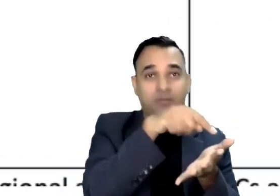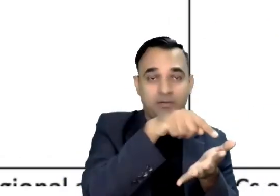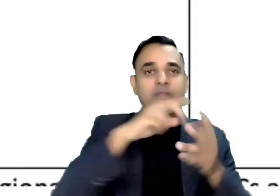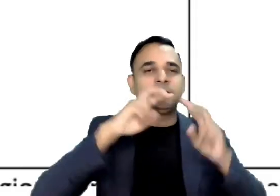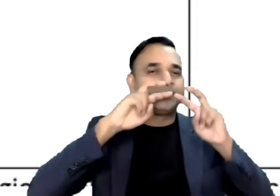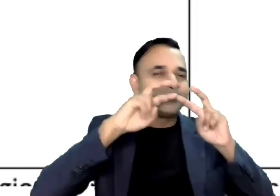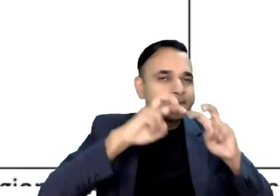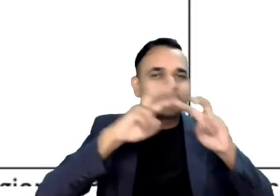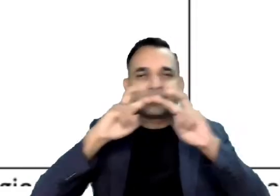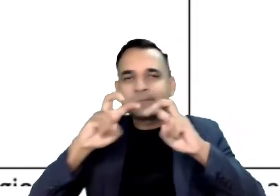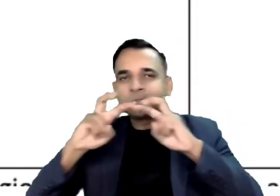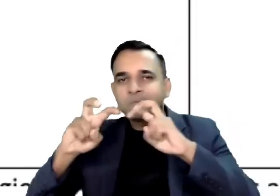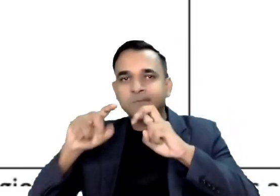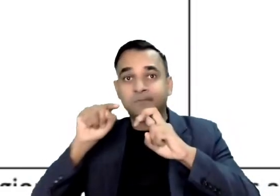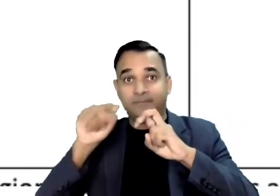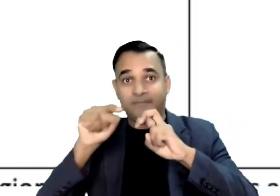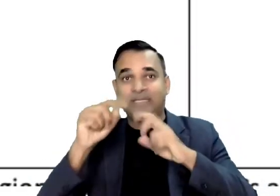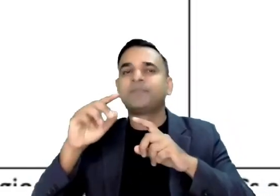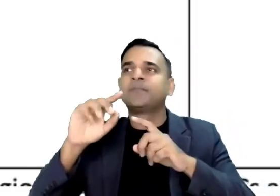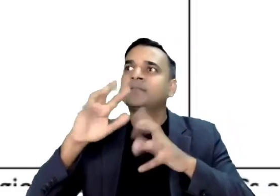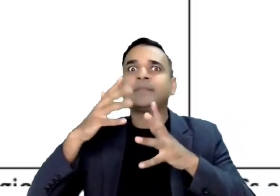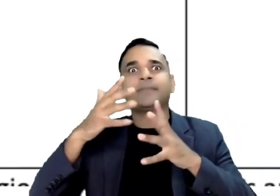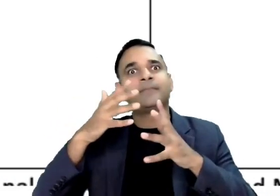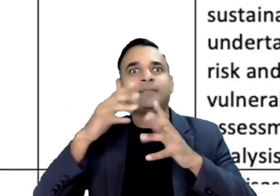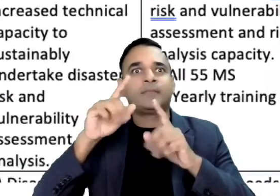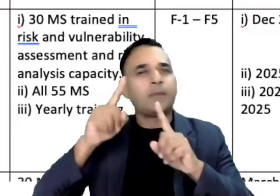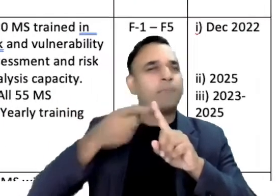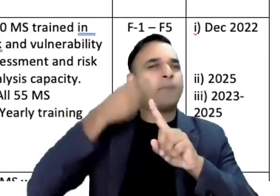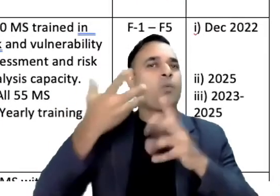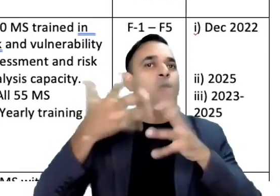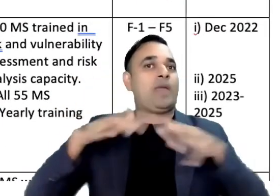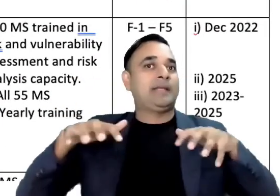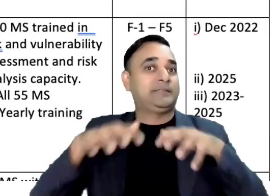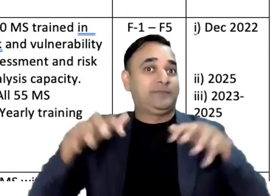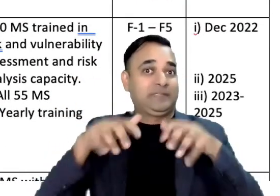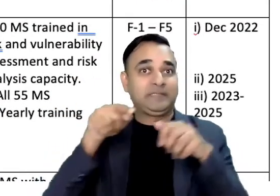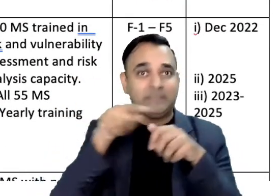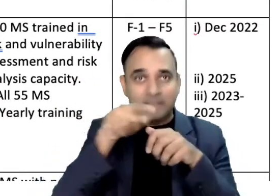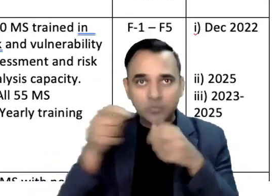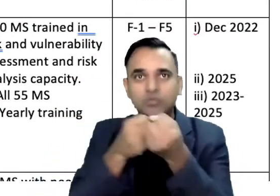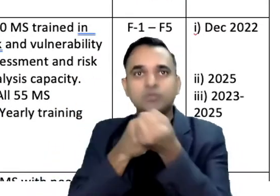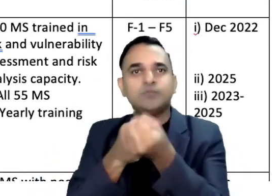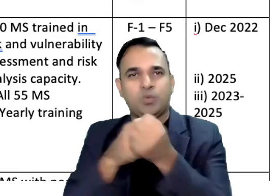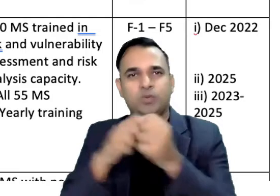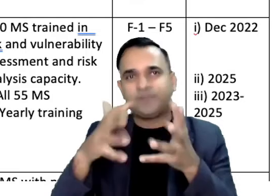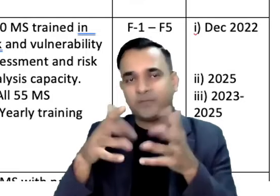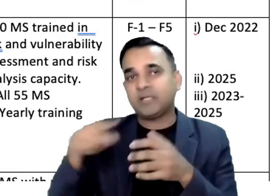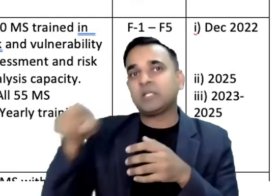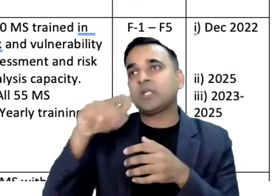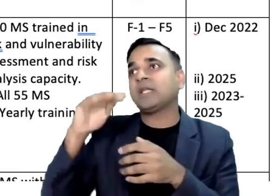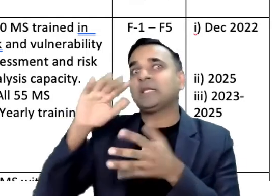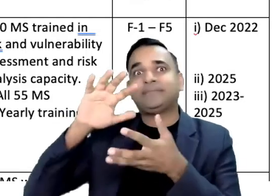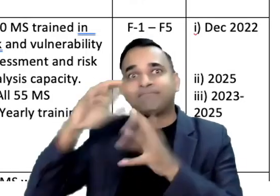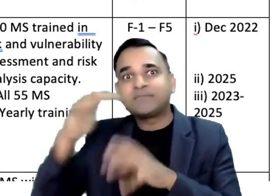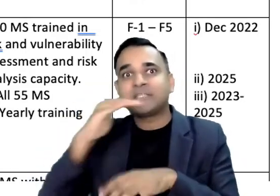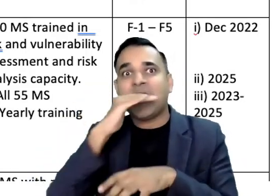states on disaster risk and vulnerability assessment. And the level of implementation is national.